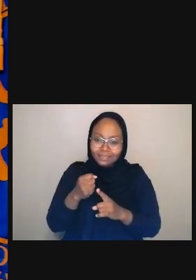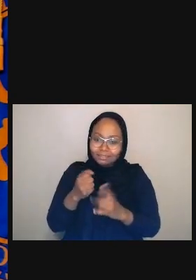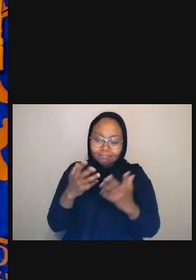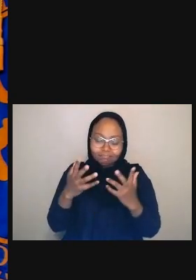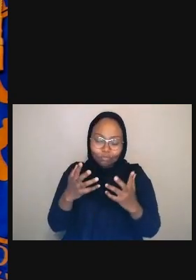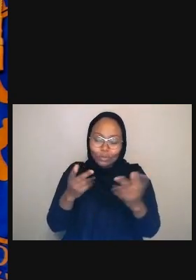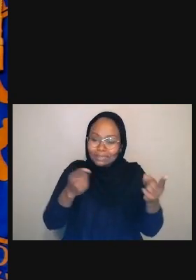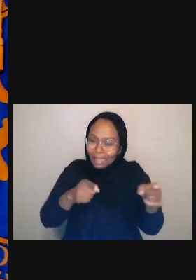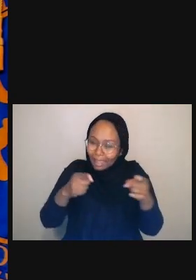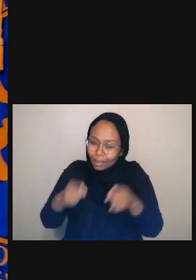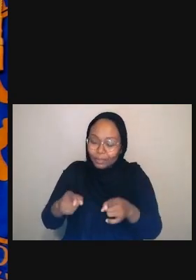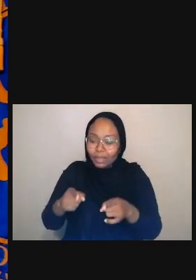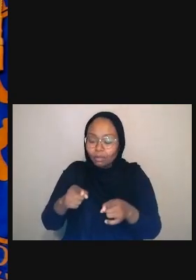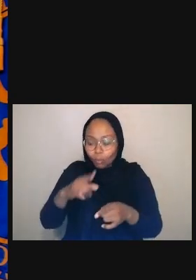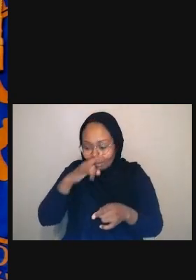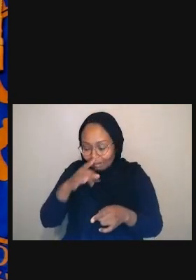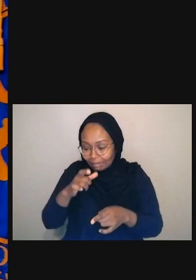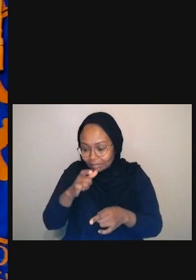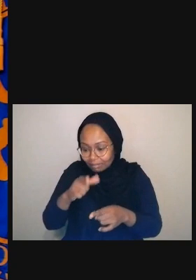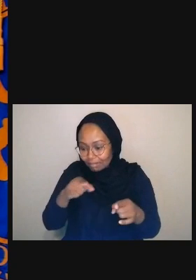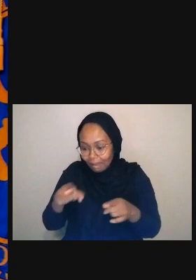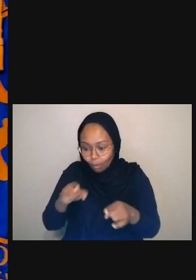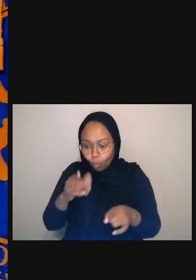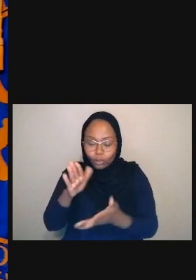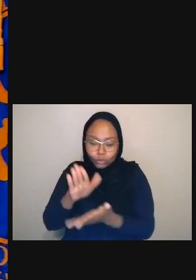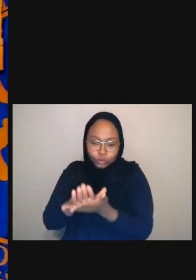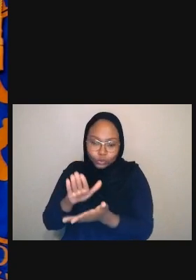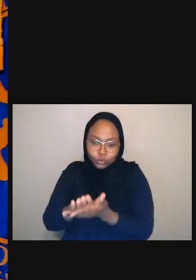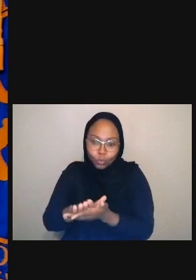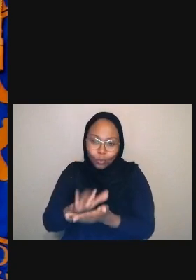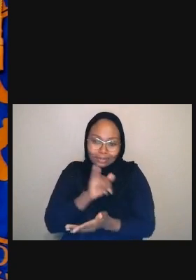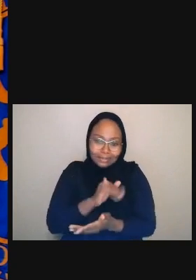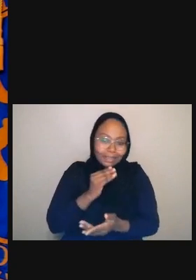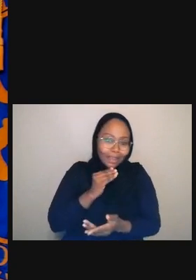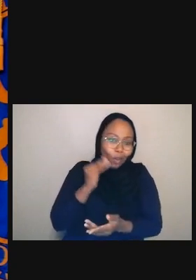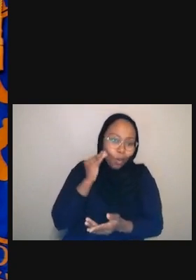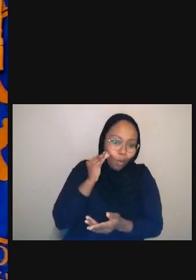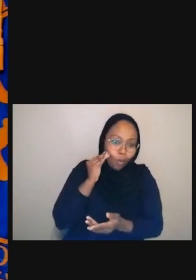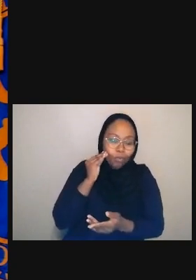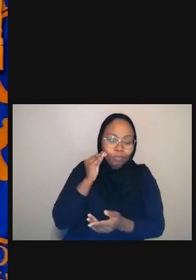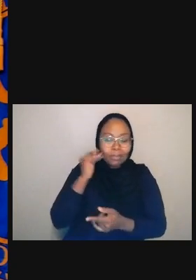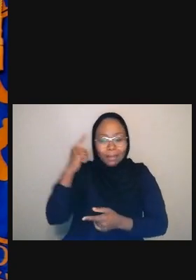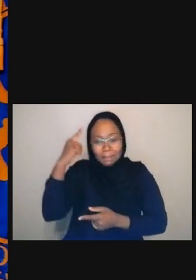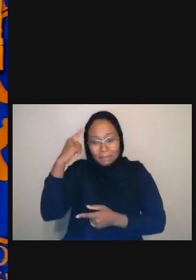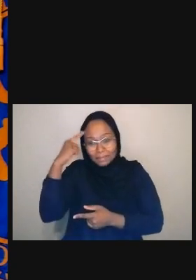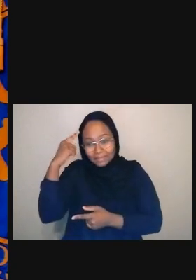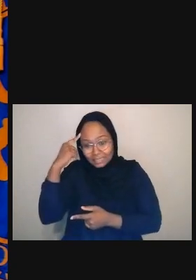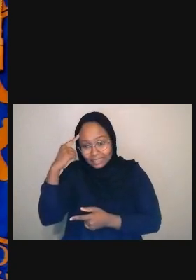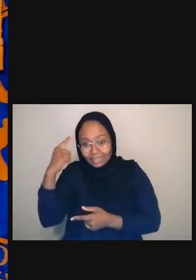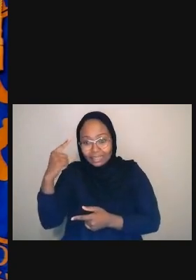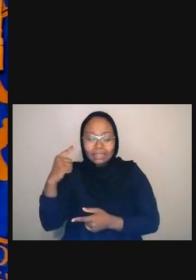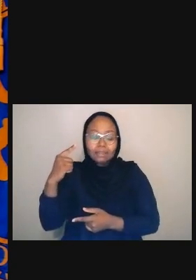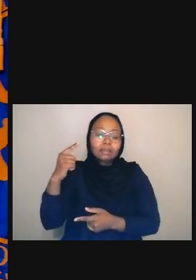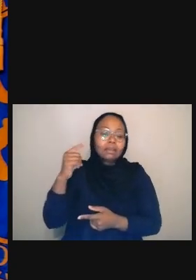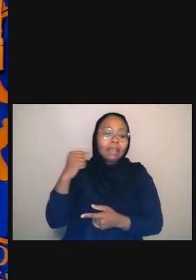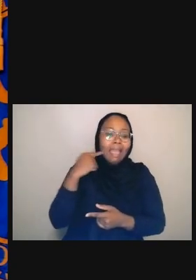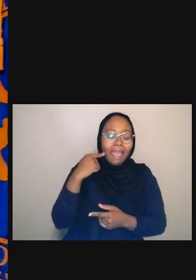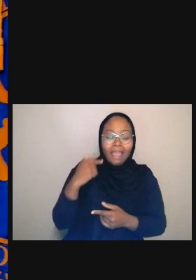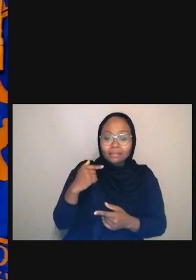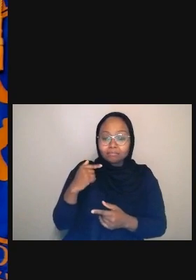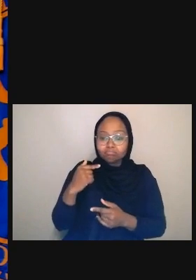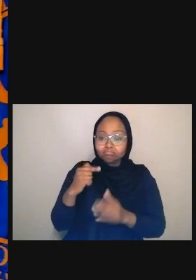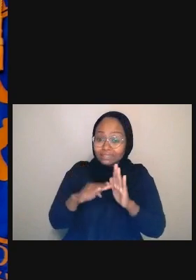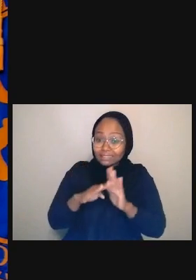children out of physical presence in the school. Psychological, mental, and developmental